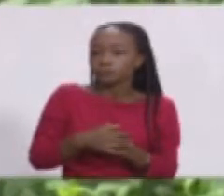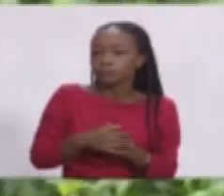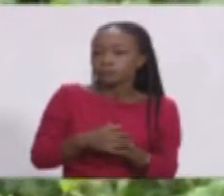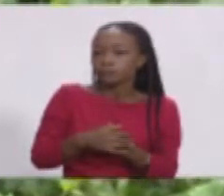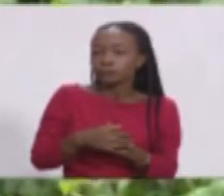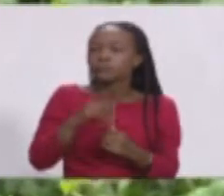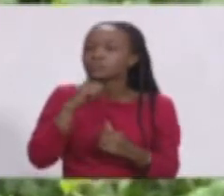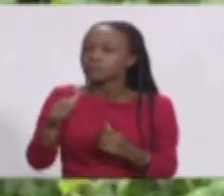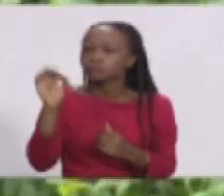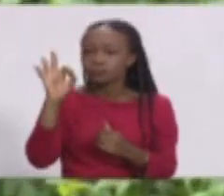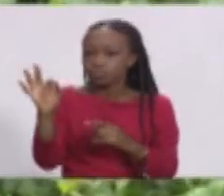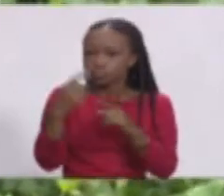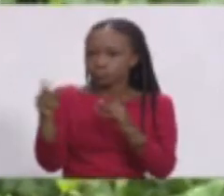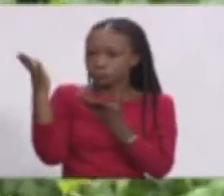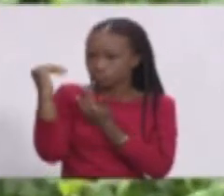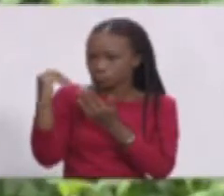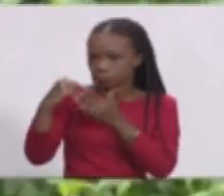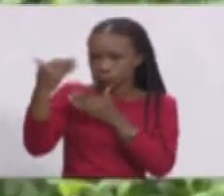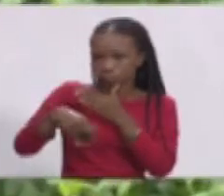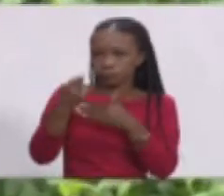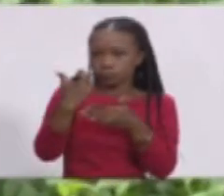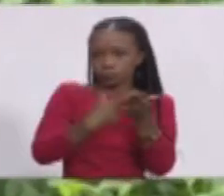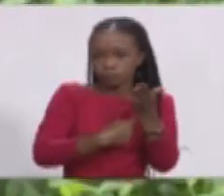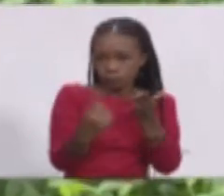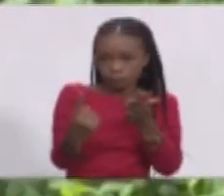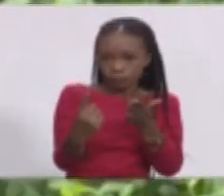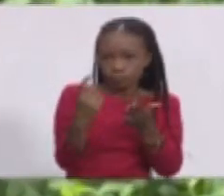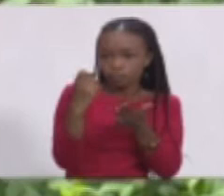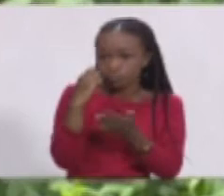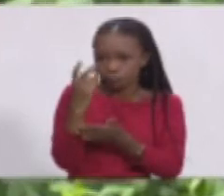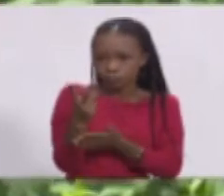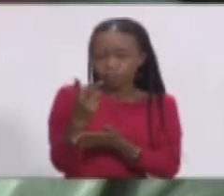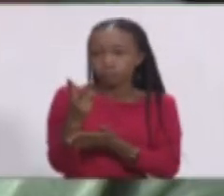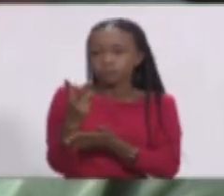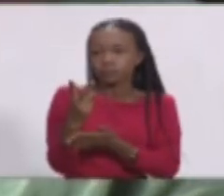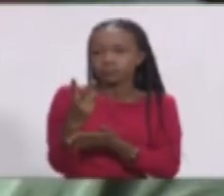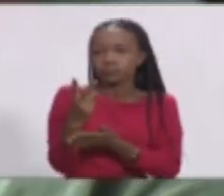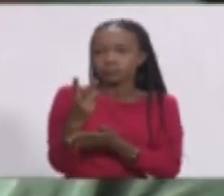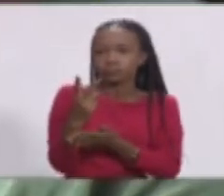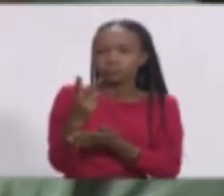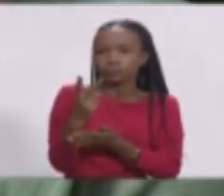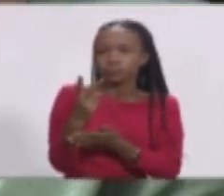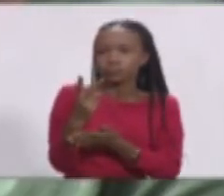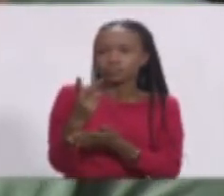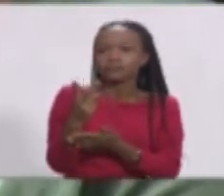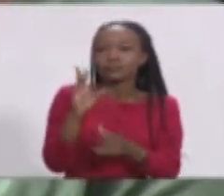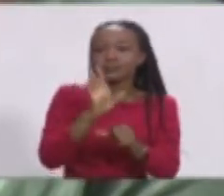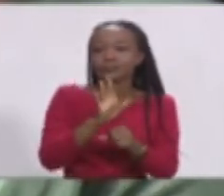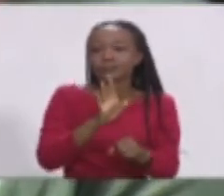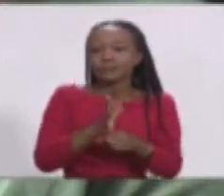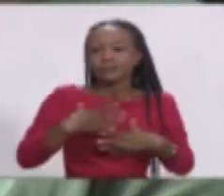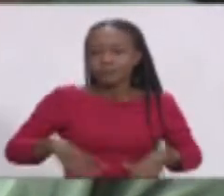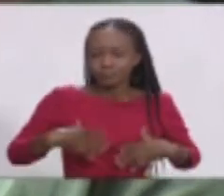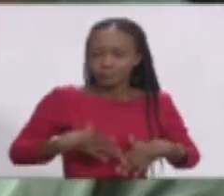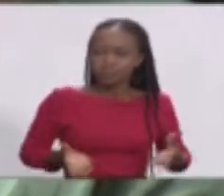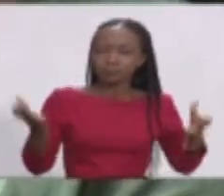wasn't perfect. But I'm hoping that for the next few days we see it moving more smoothly. So that again we don't have a lot of people crowding